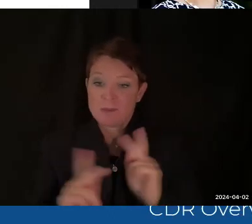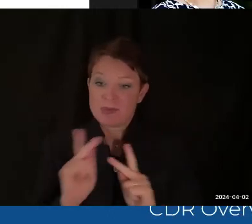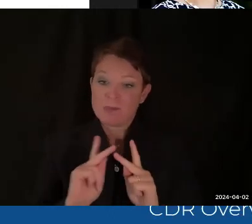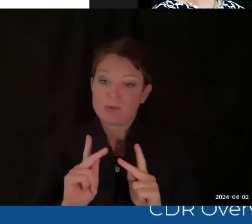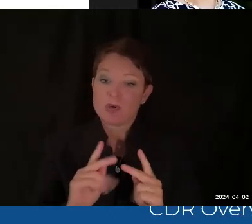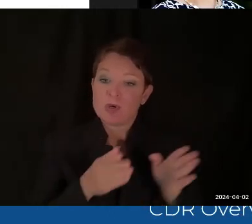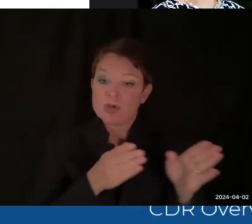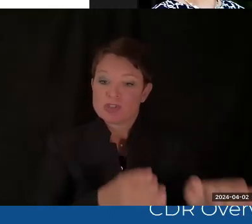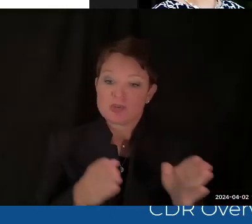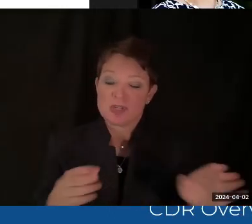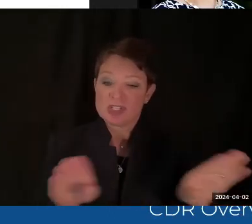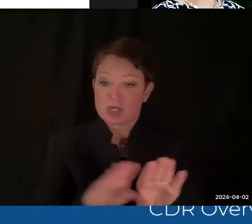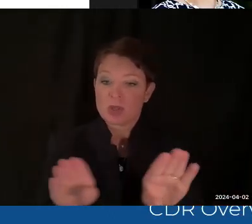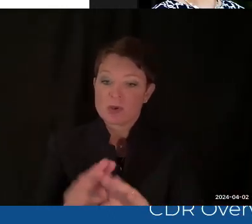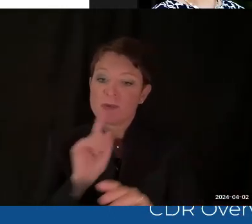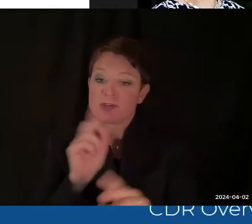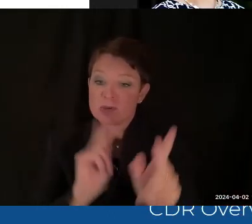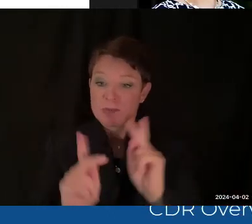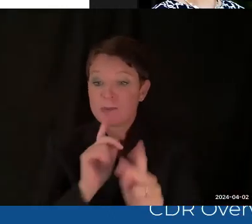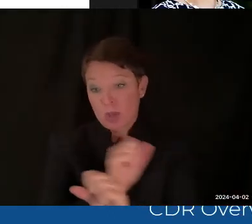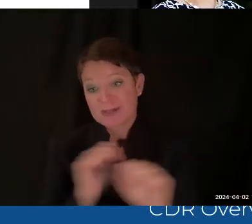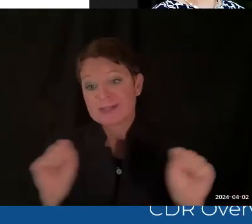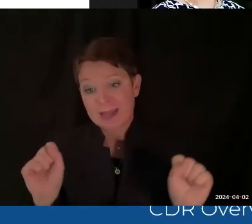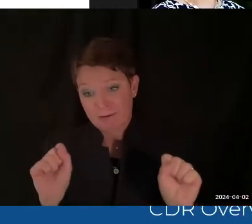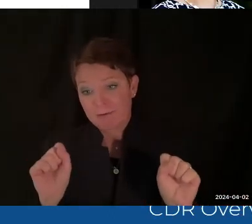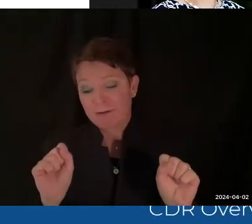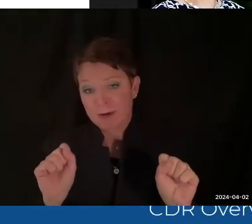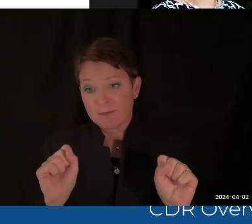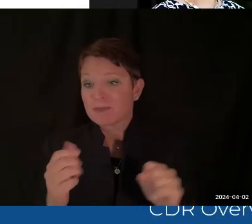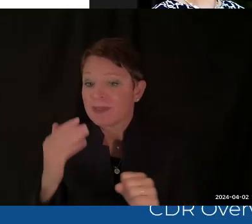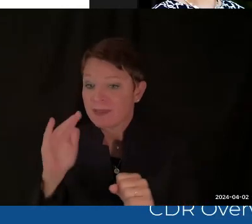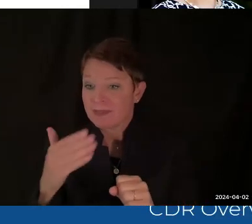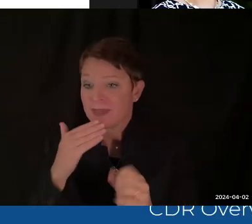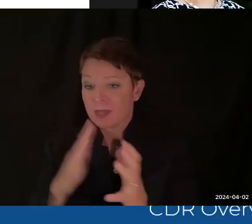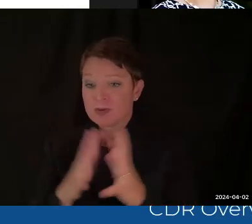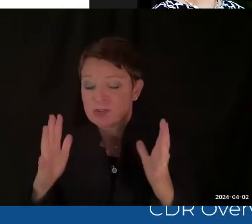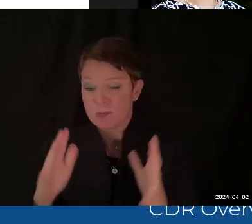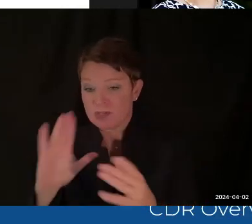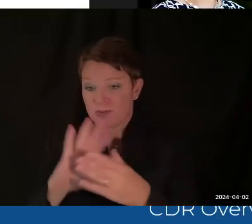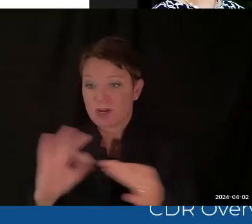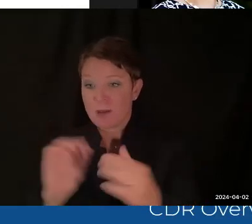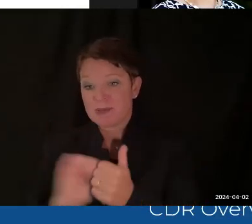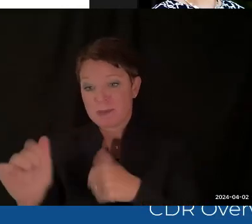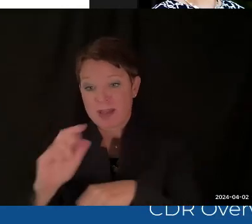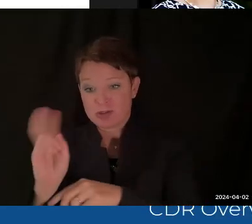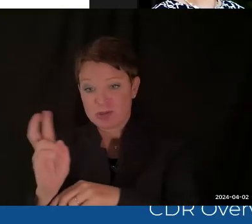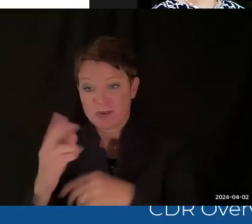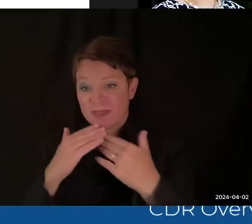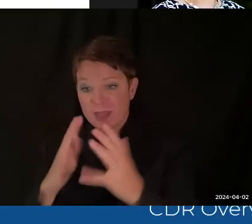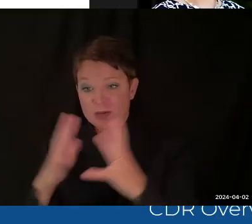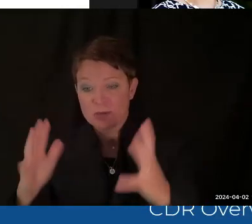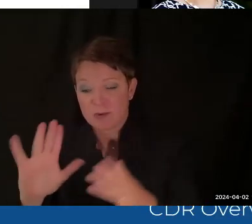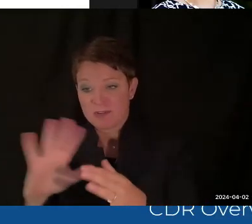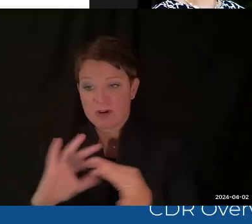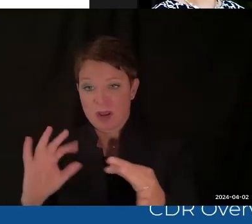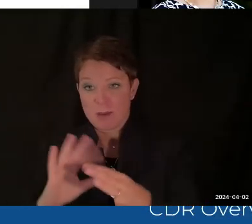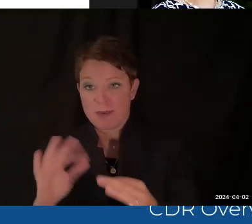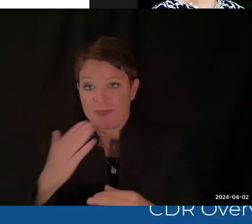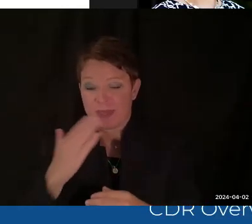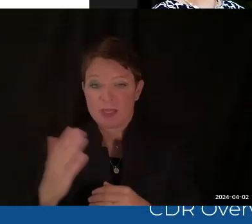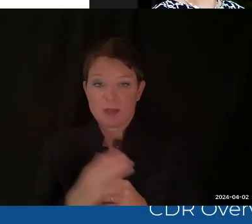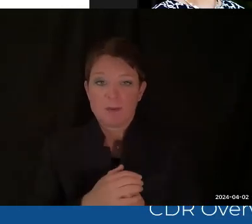off streets and make sure people are safe. I'm not seeing any Right. Yep. Thank you so much. You passed your 2 minutes, but thank you so much. We've got your